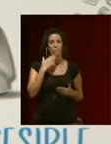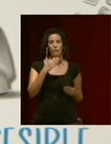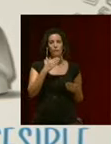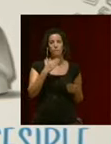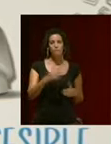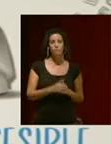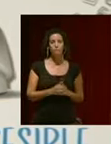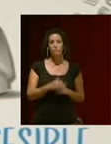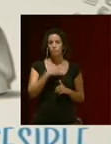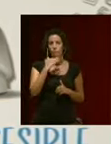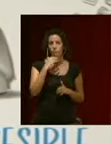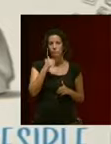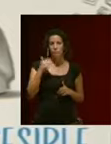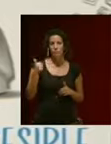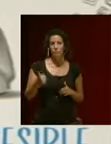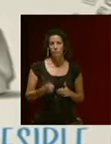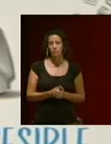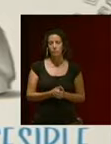another person.